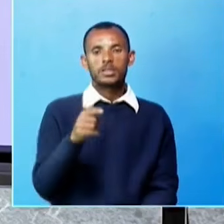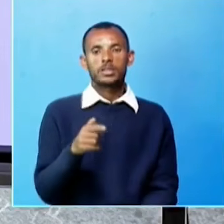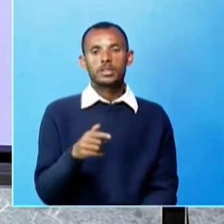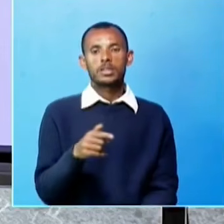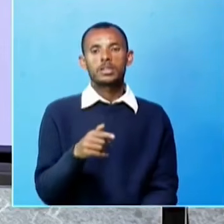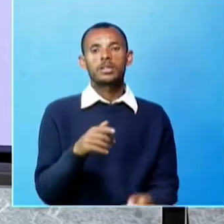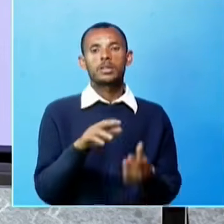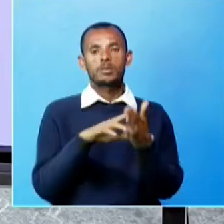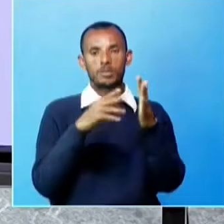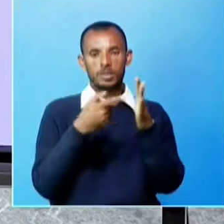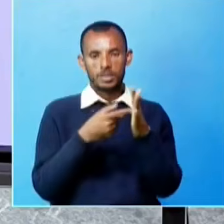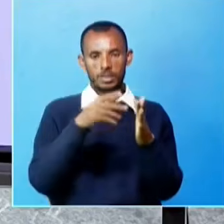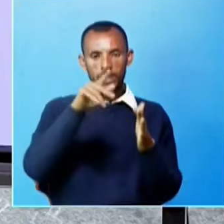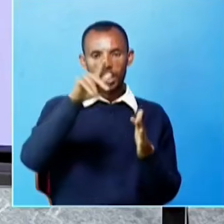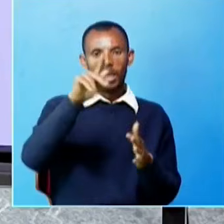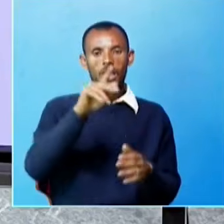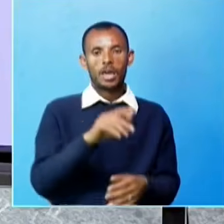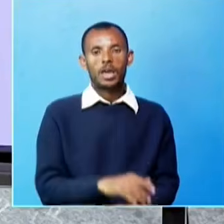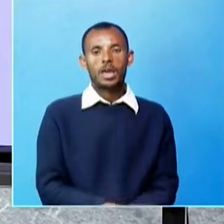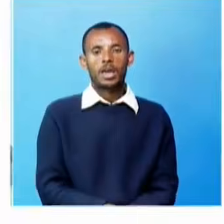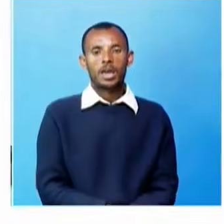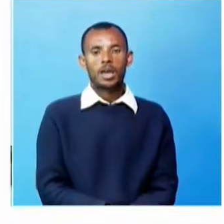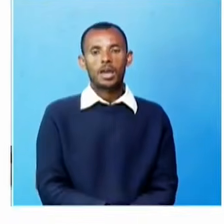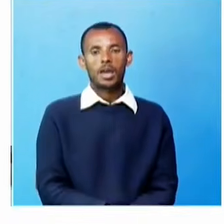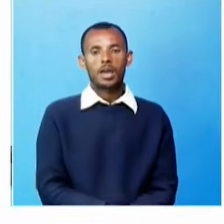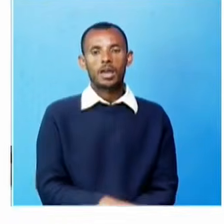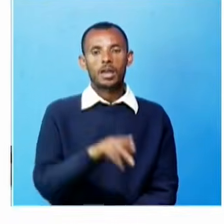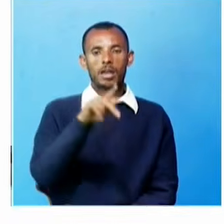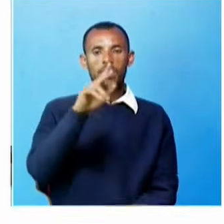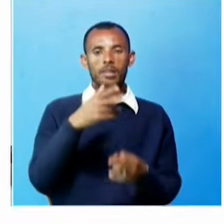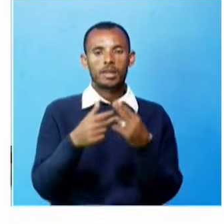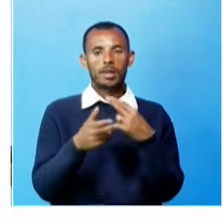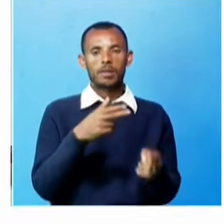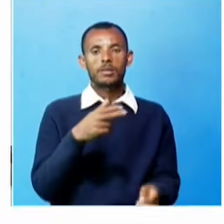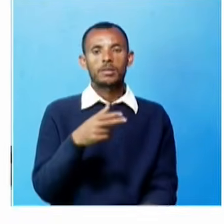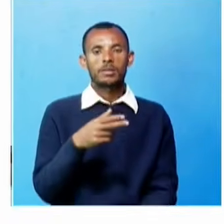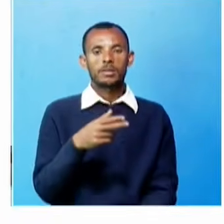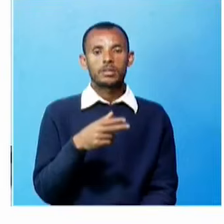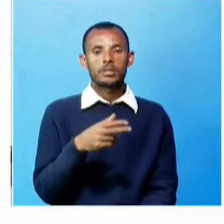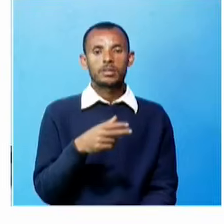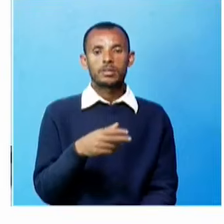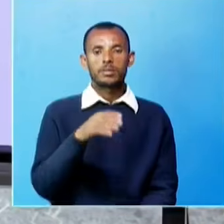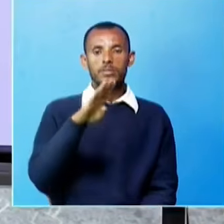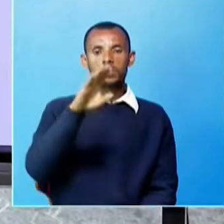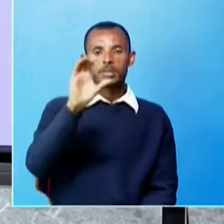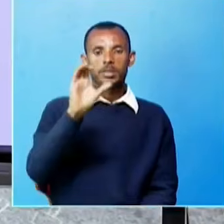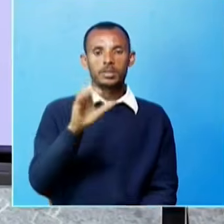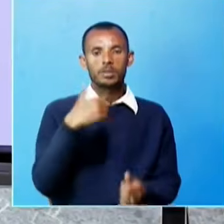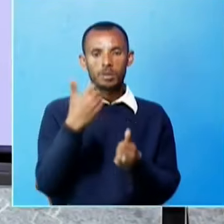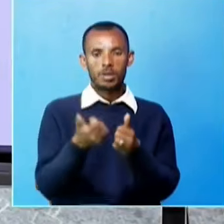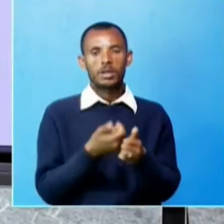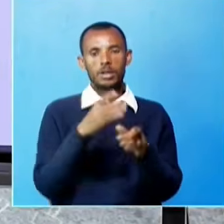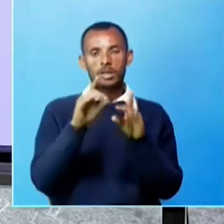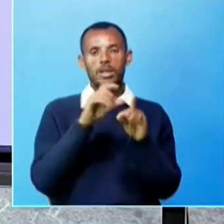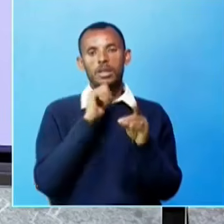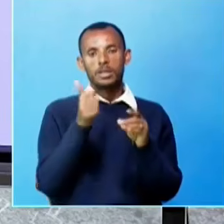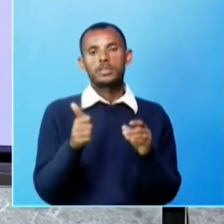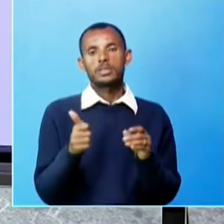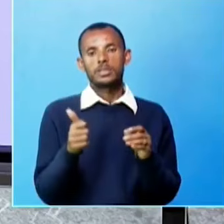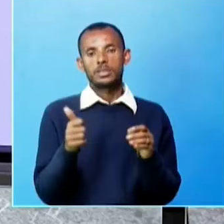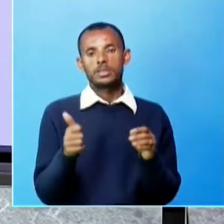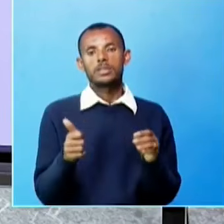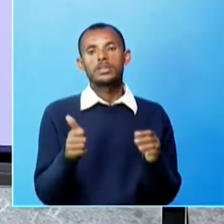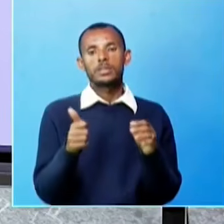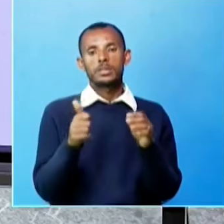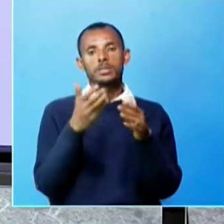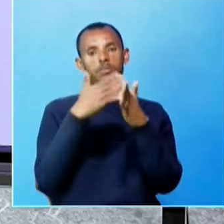K. So you can write it K times BC. Okay, the order doesn't matter. Multiplication is